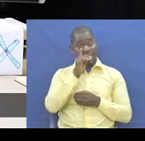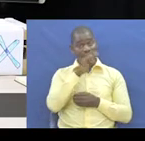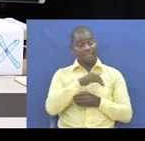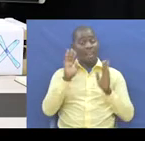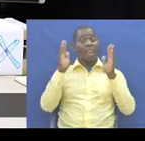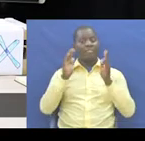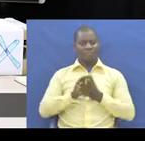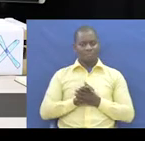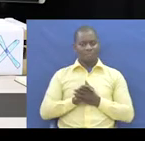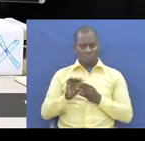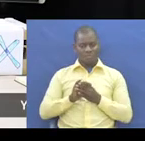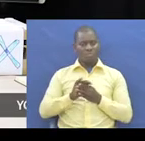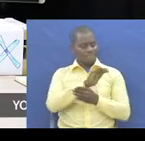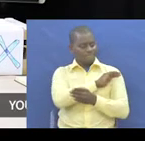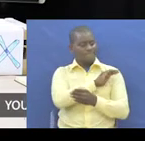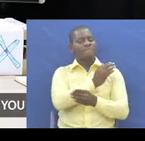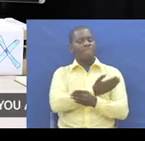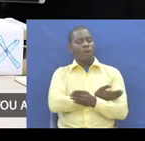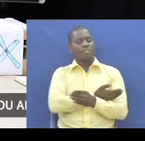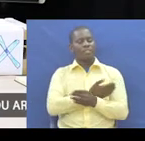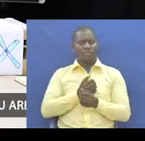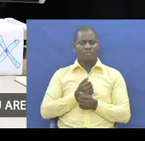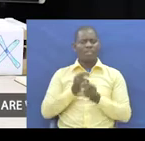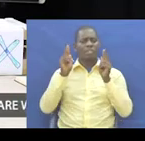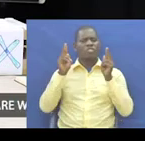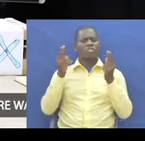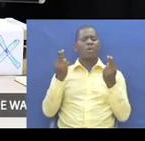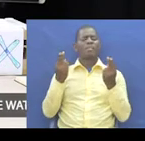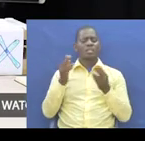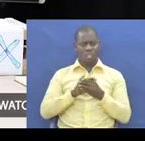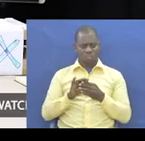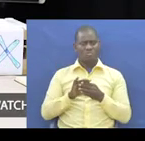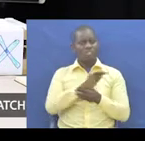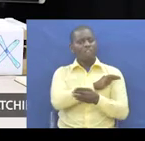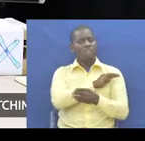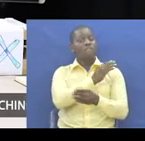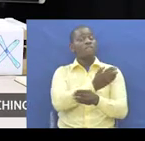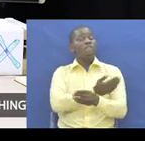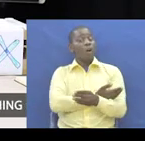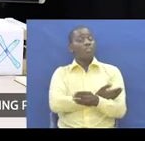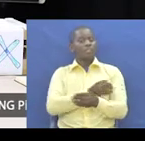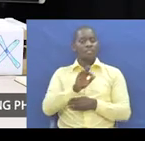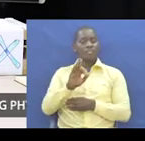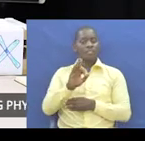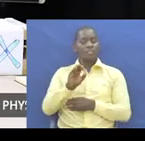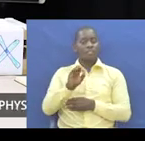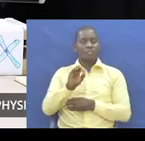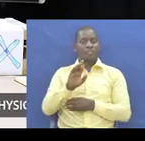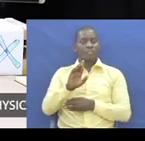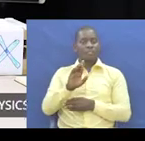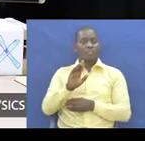us do apply it in our everyday life activities. Do you know what is that topic? It is force. So the